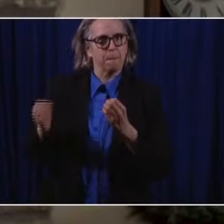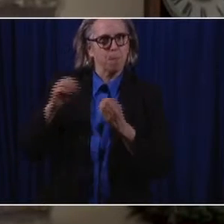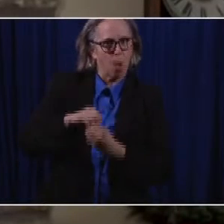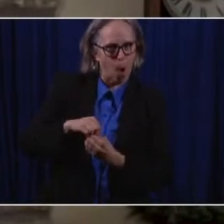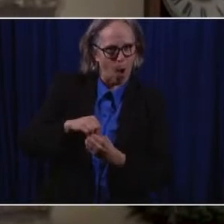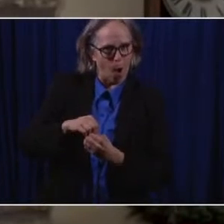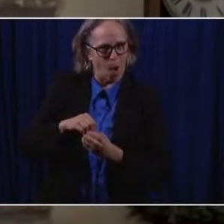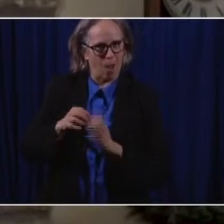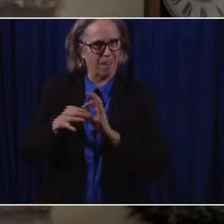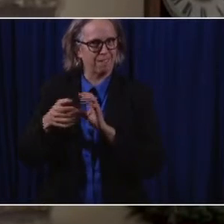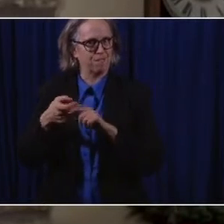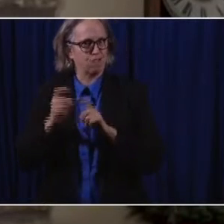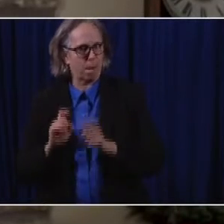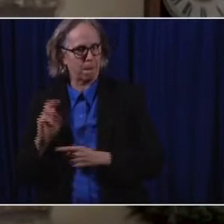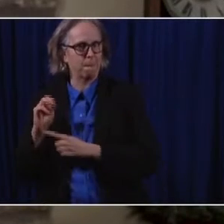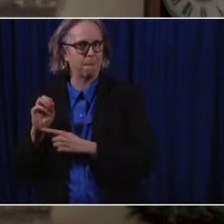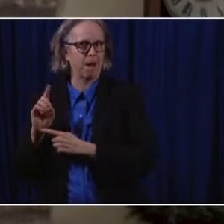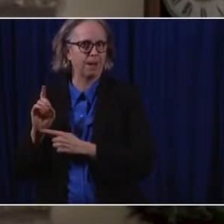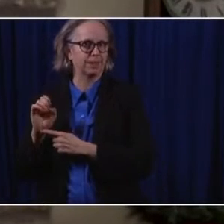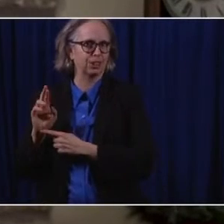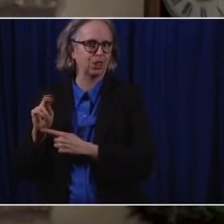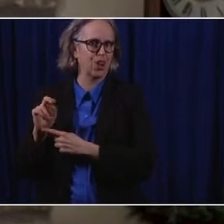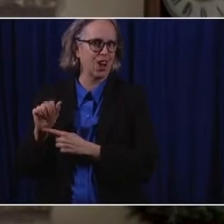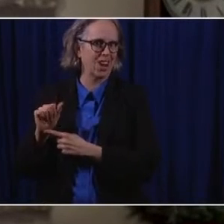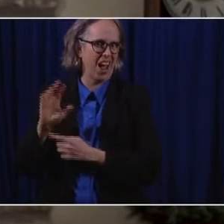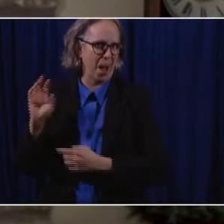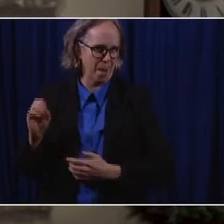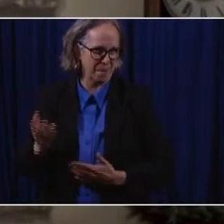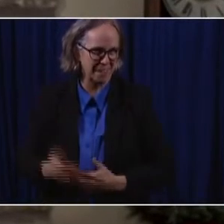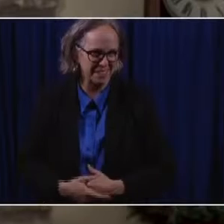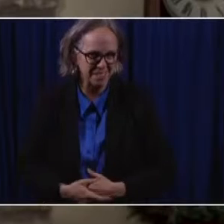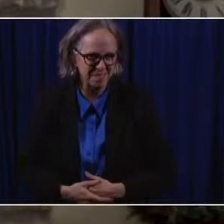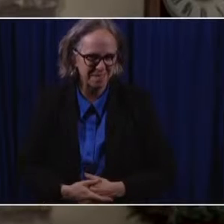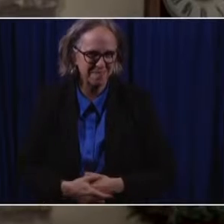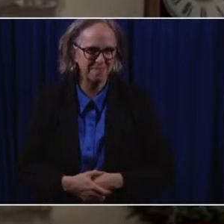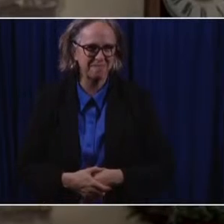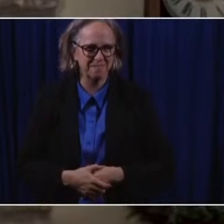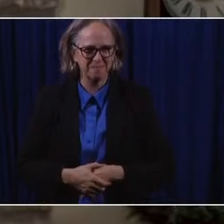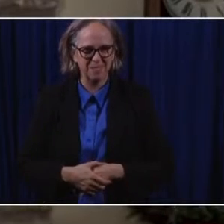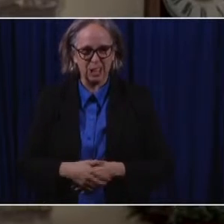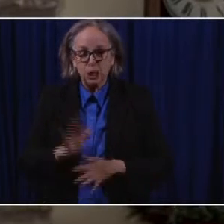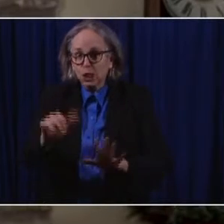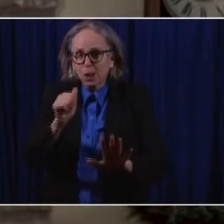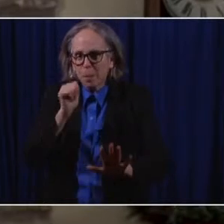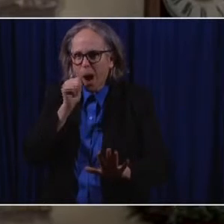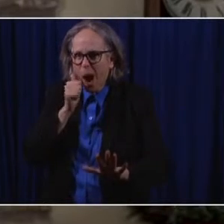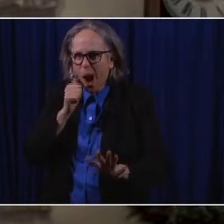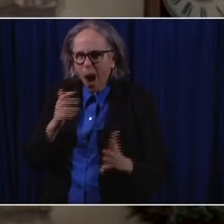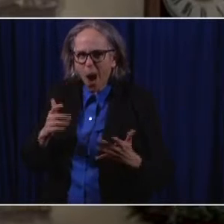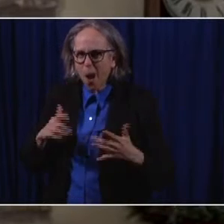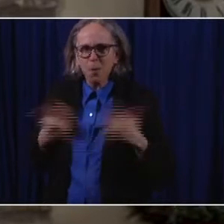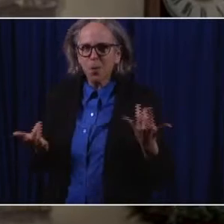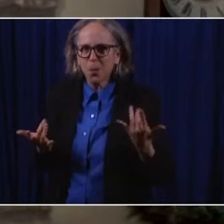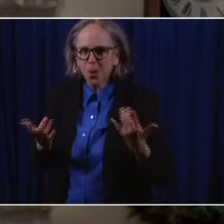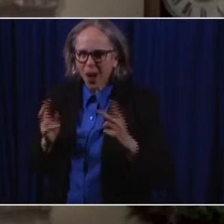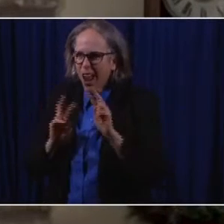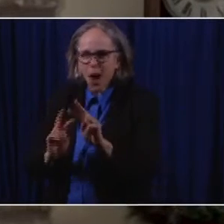Tomorrow, we will also see something very exciting, and that is the beginning of the